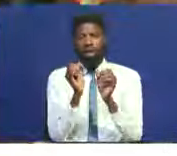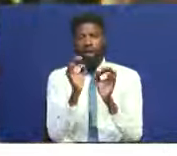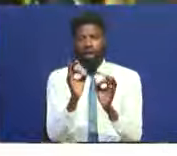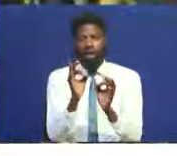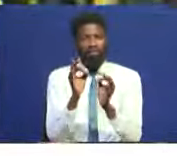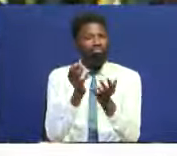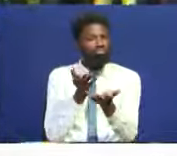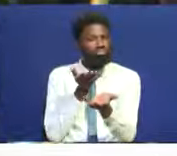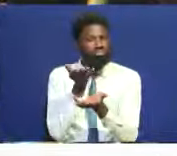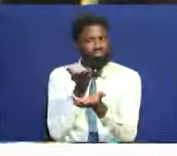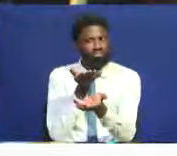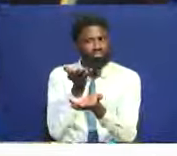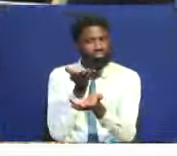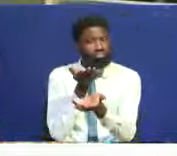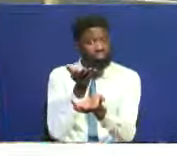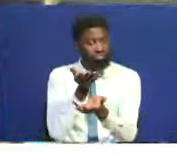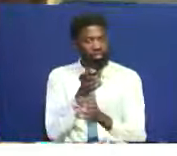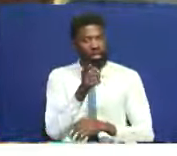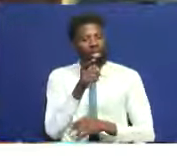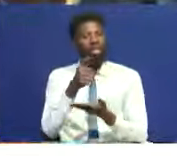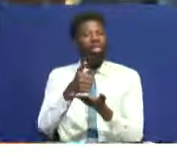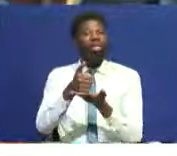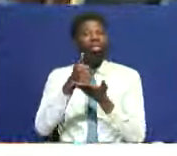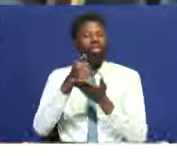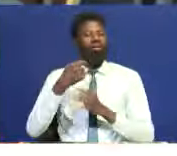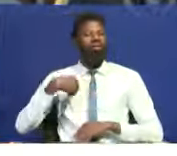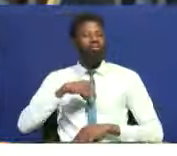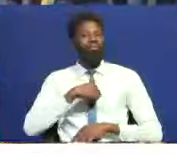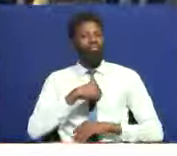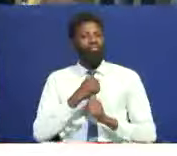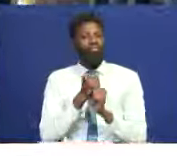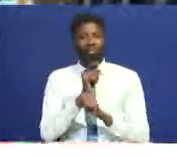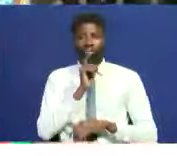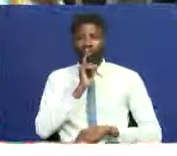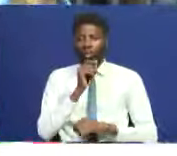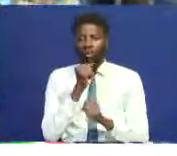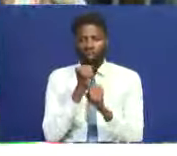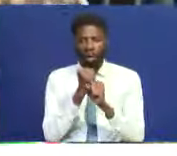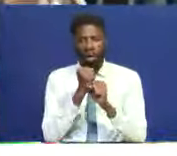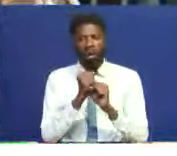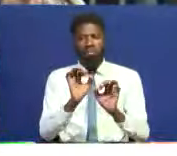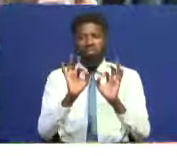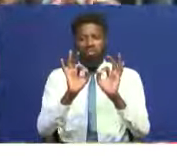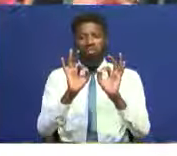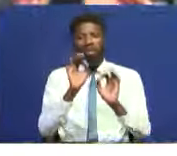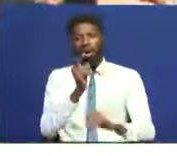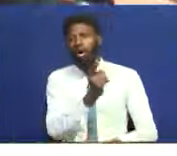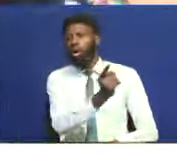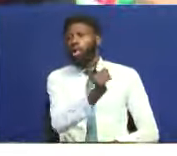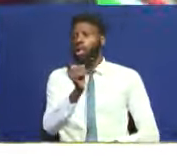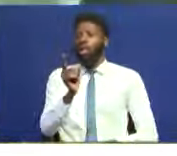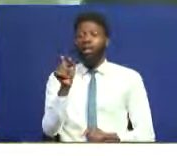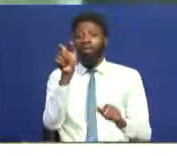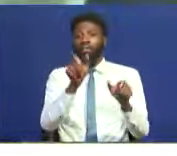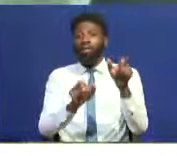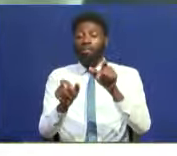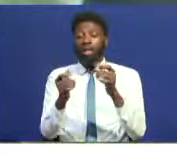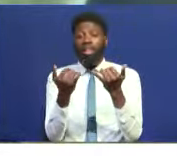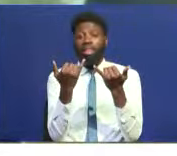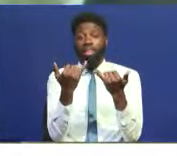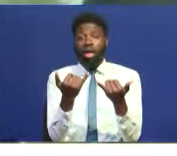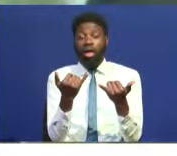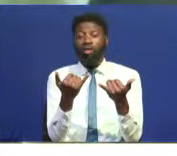other stakeholders, is crucial to ensure decent work for all. We now have a community of